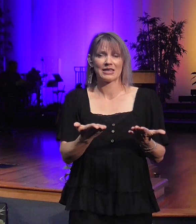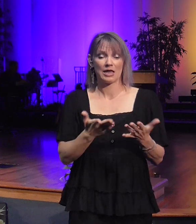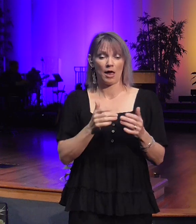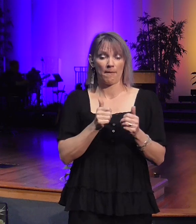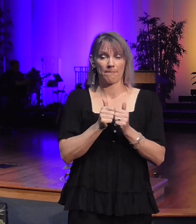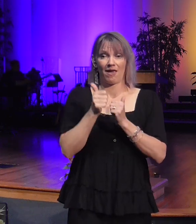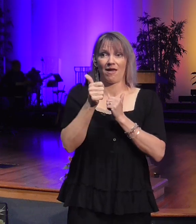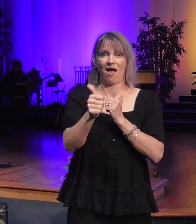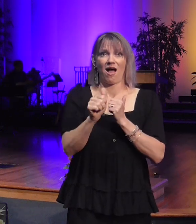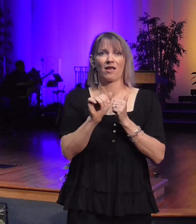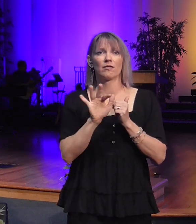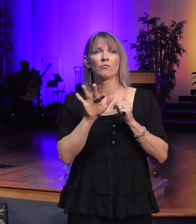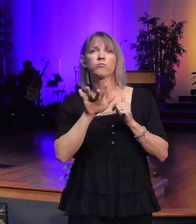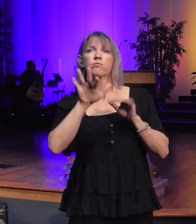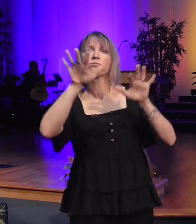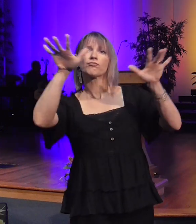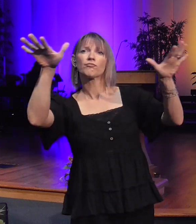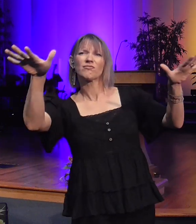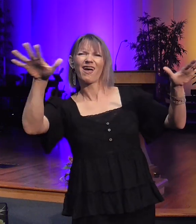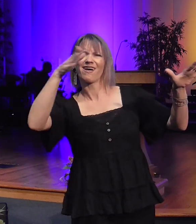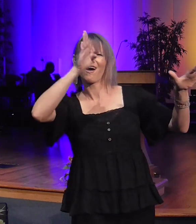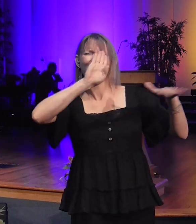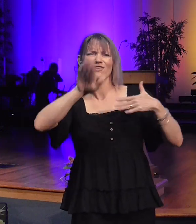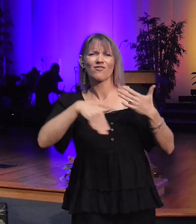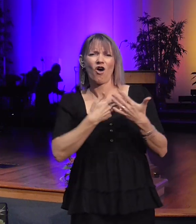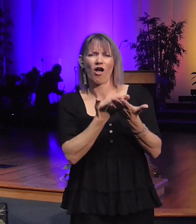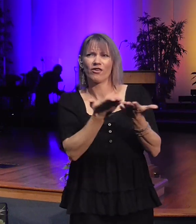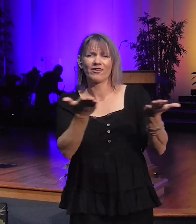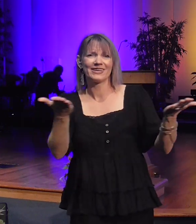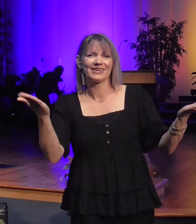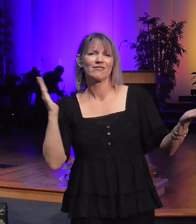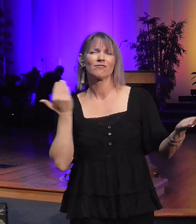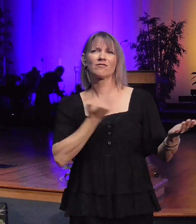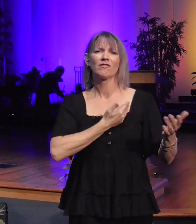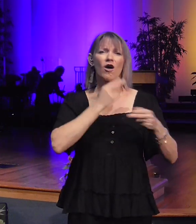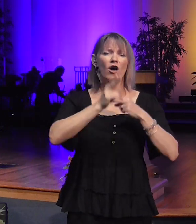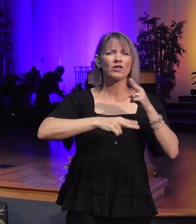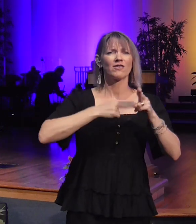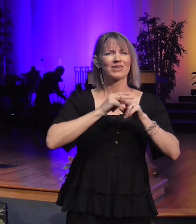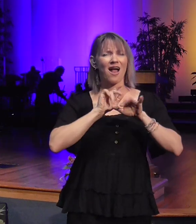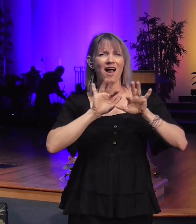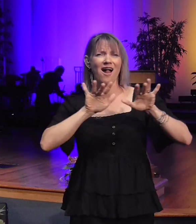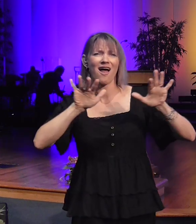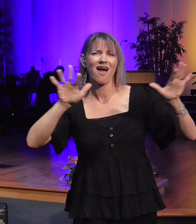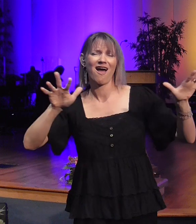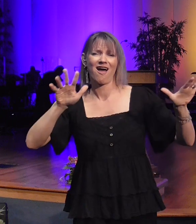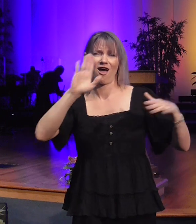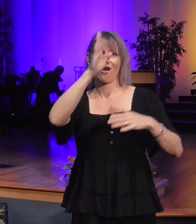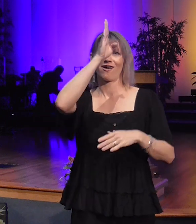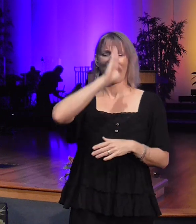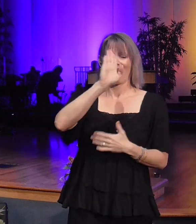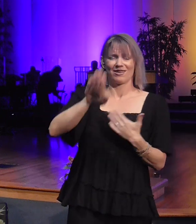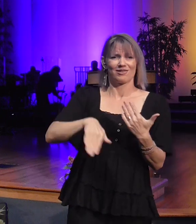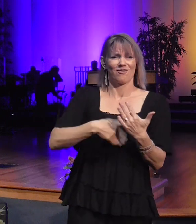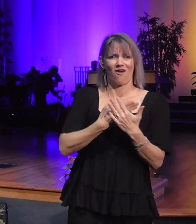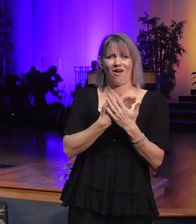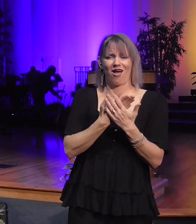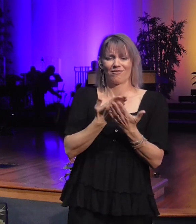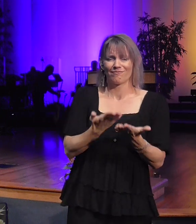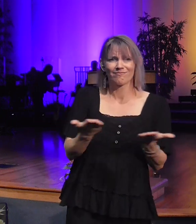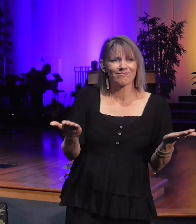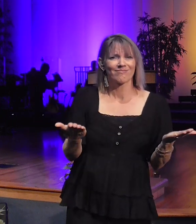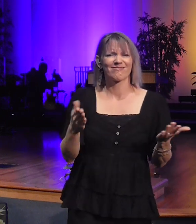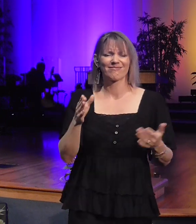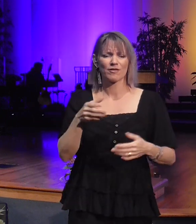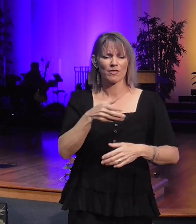space, into the far reaches of our universe and beyond. God is all there is. It is that power greater than